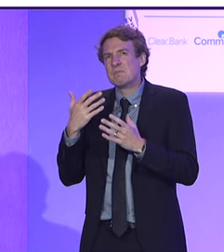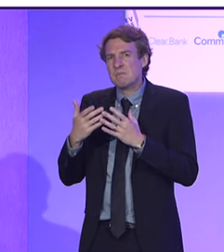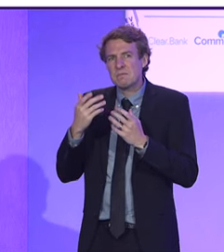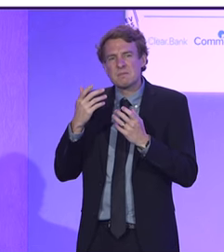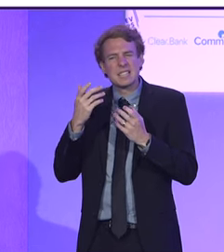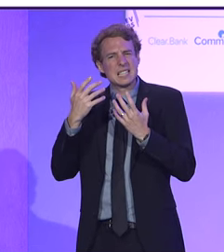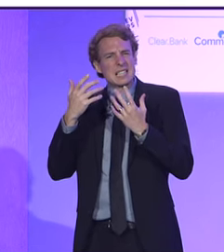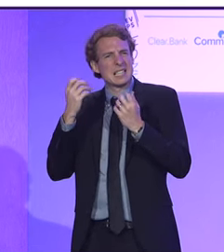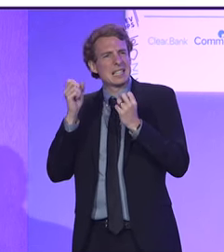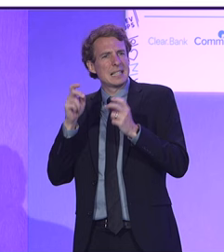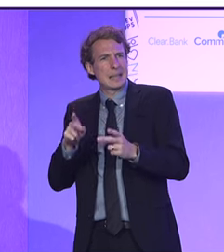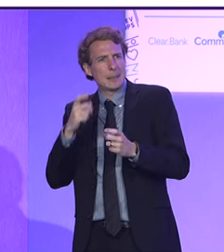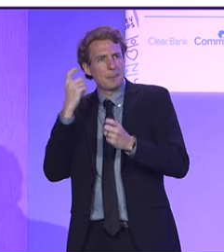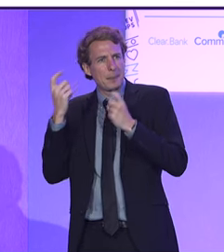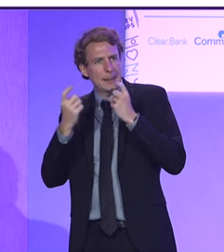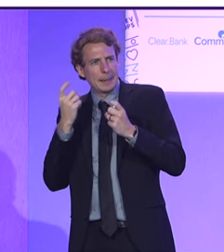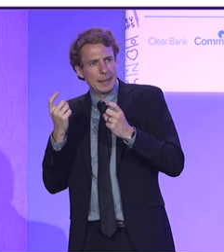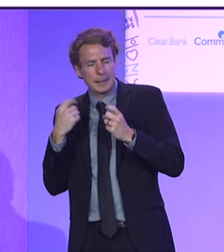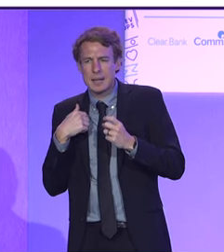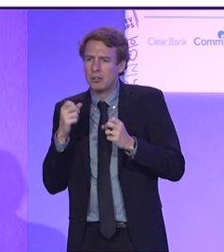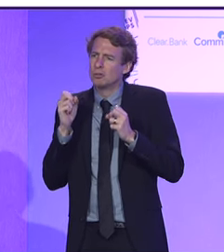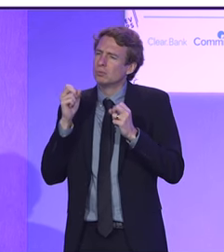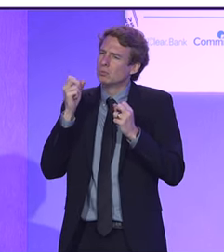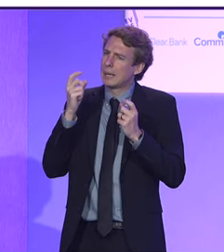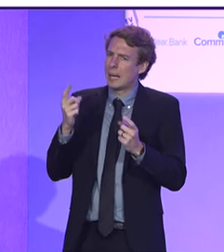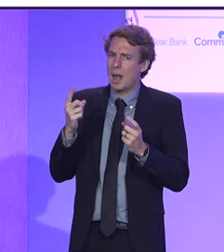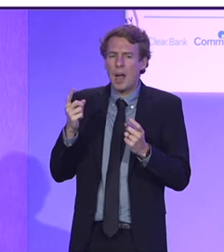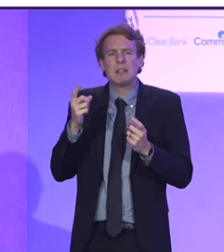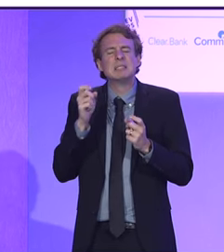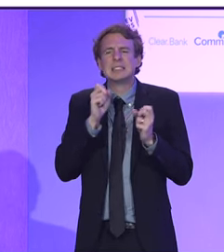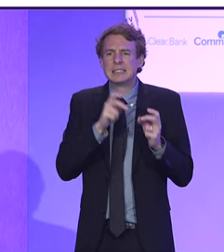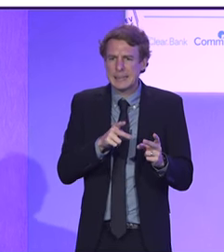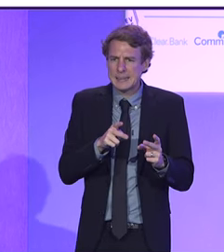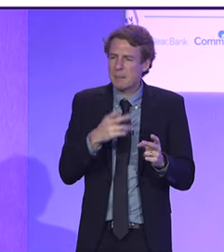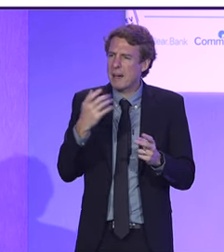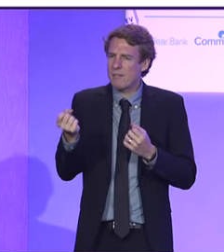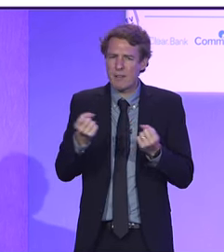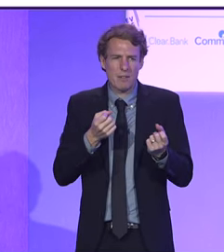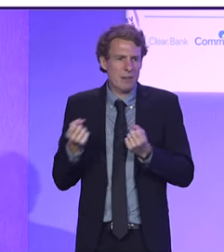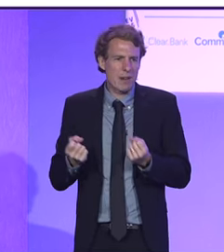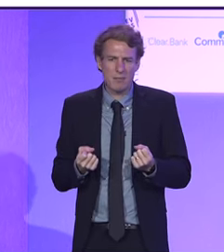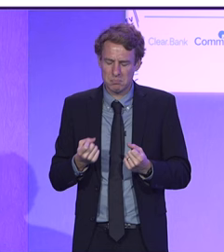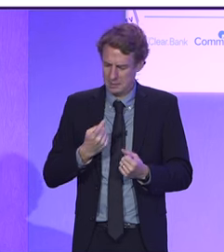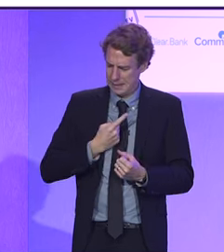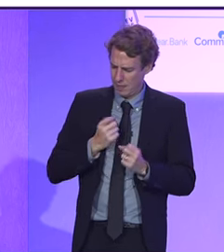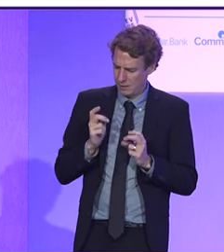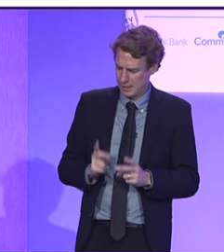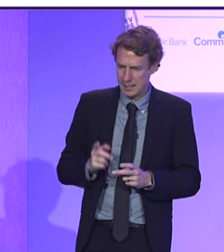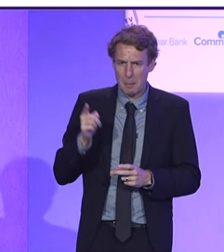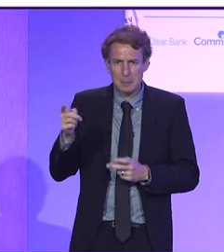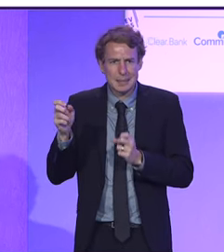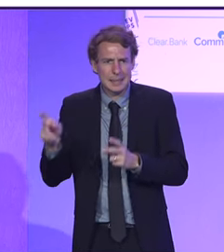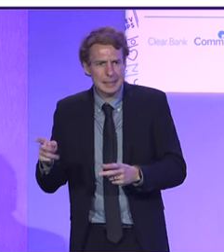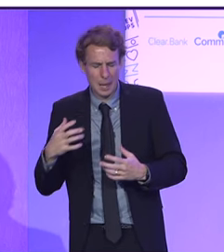systems are all around us. So I'm a system, you're a system, your cells, your body contains cells, which